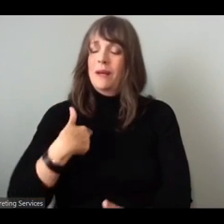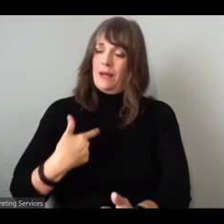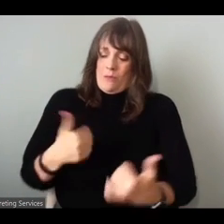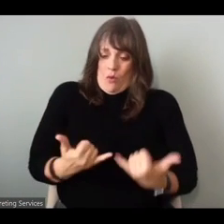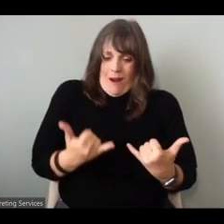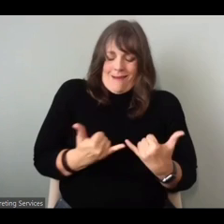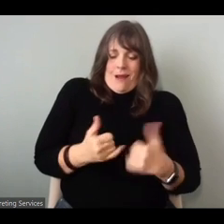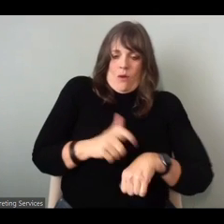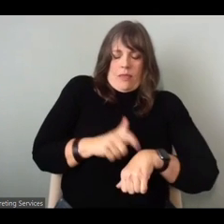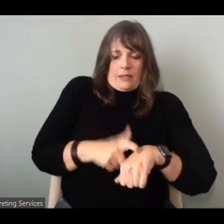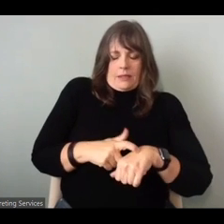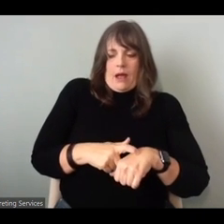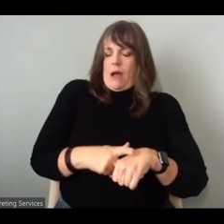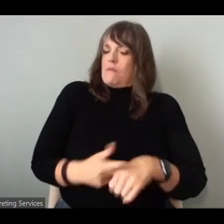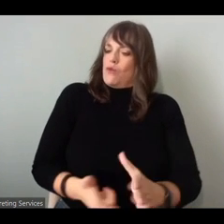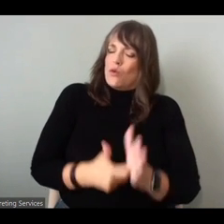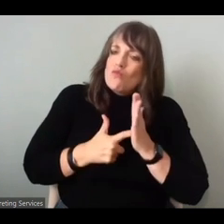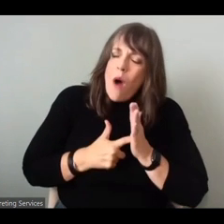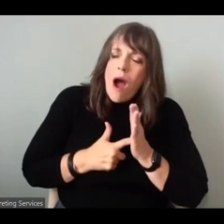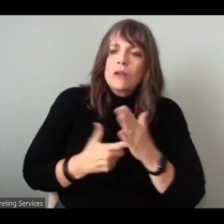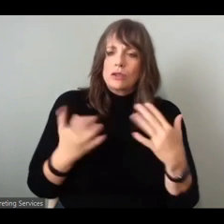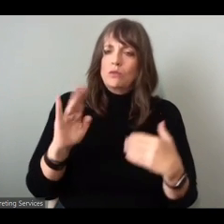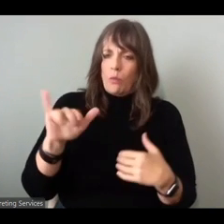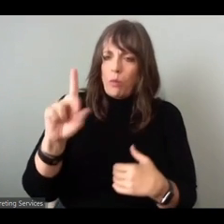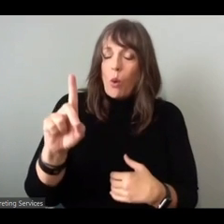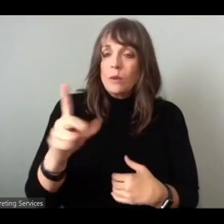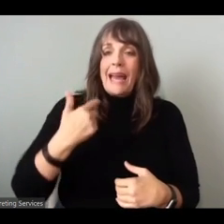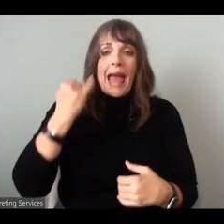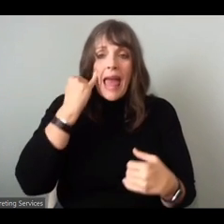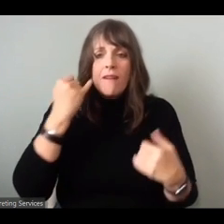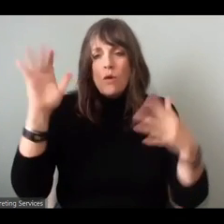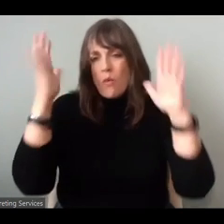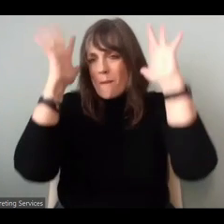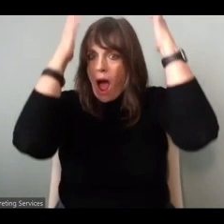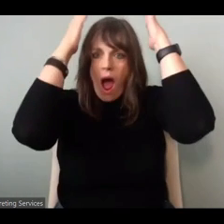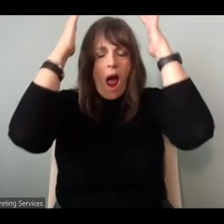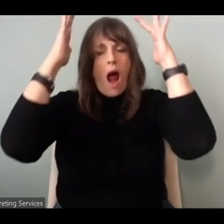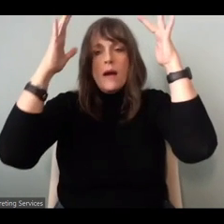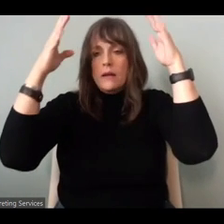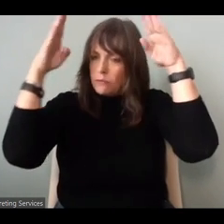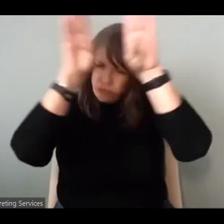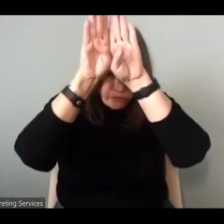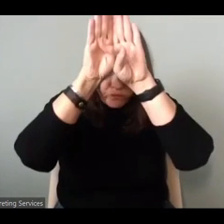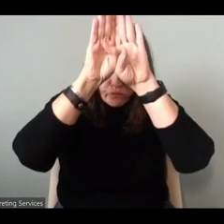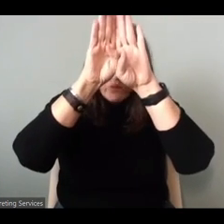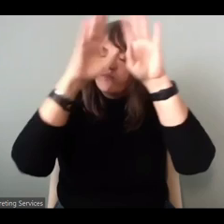our minds. This is worse than just not thinking outside the box and not